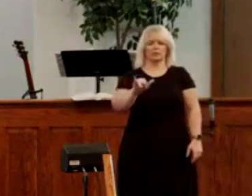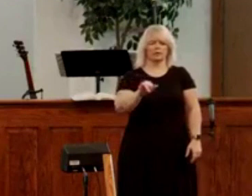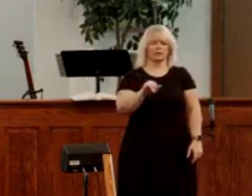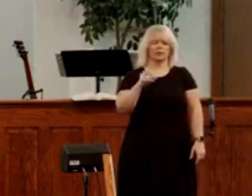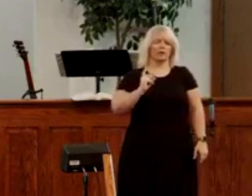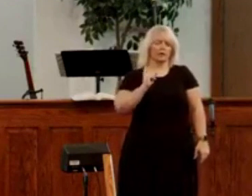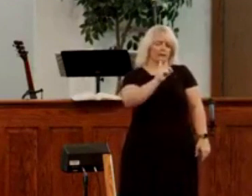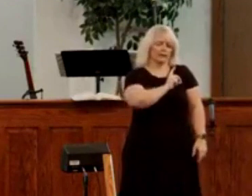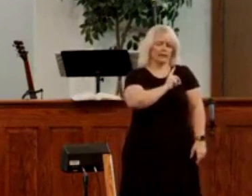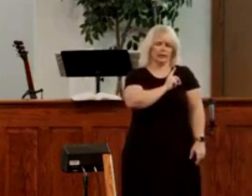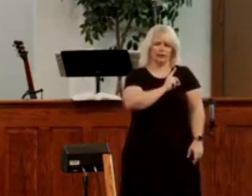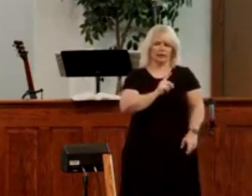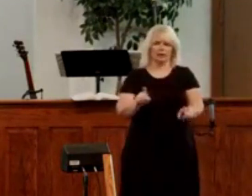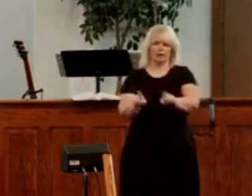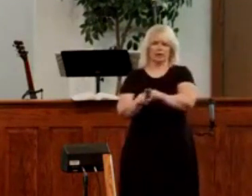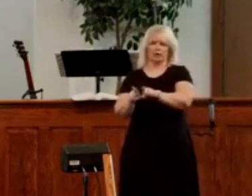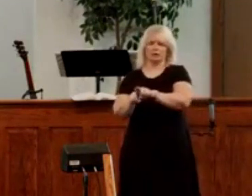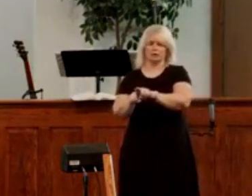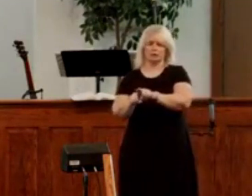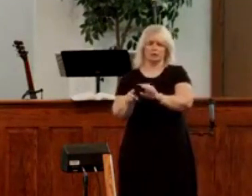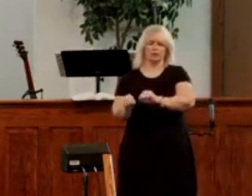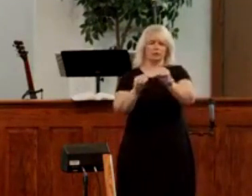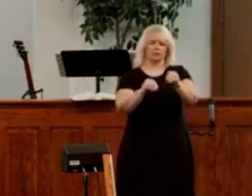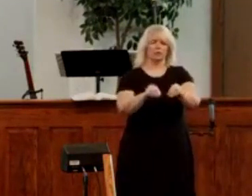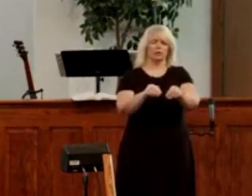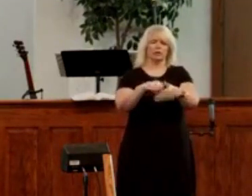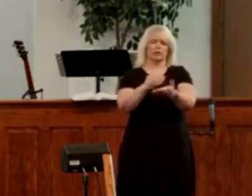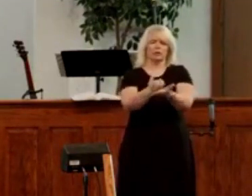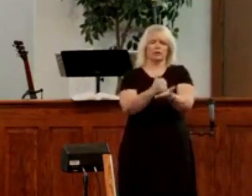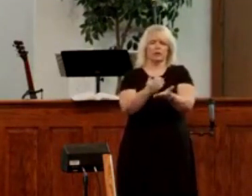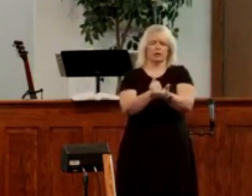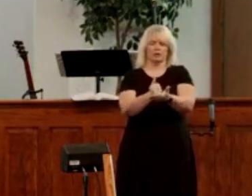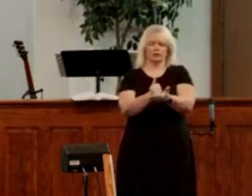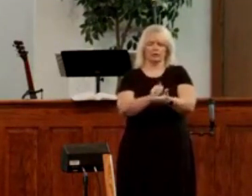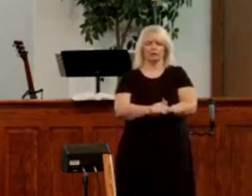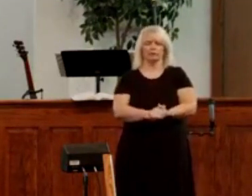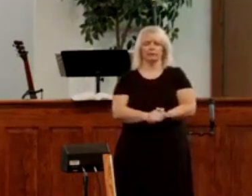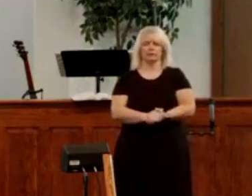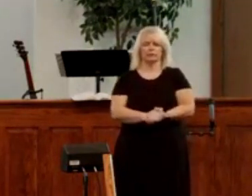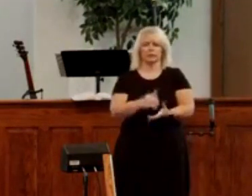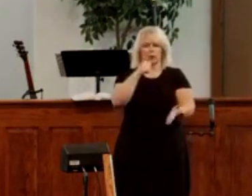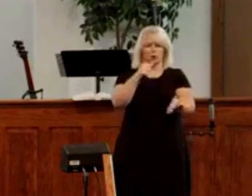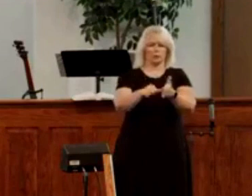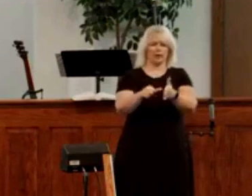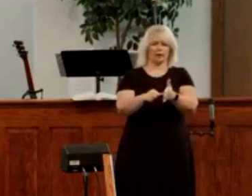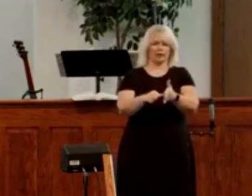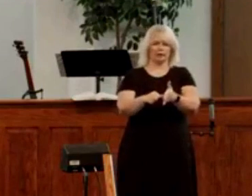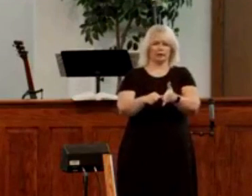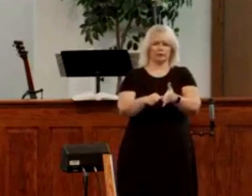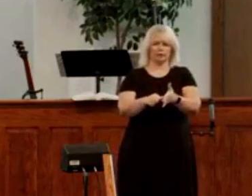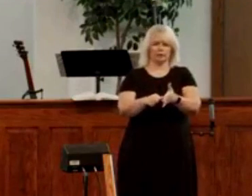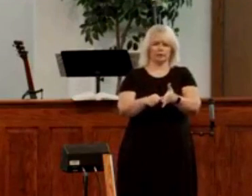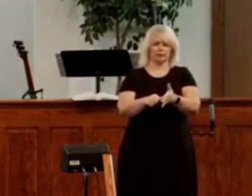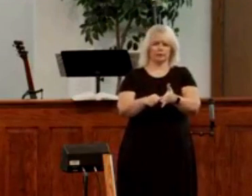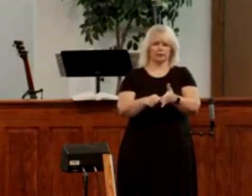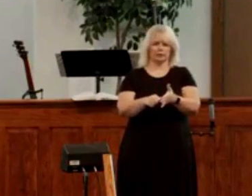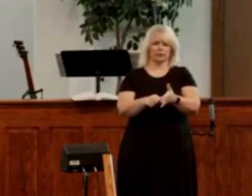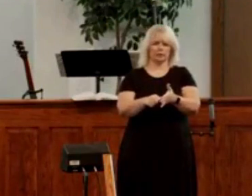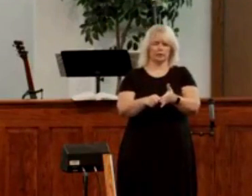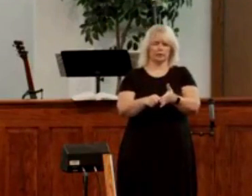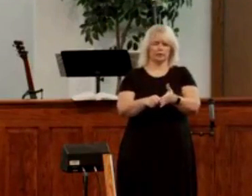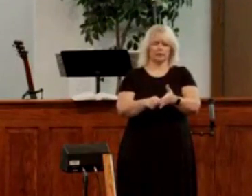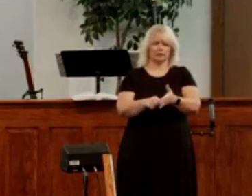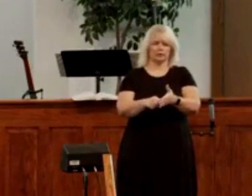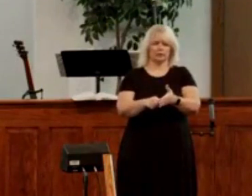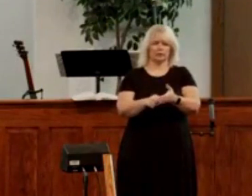You may also designate your gift and place it in the offering plate or mail it. Presentation of your combined